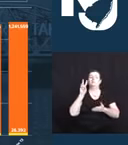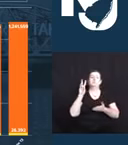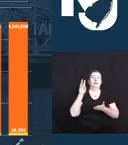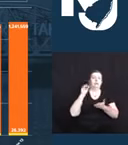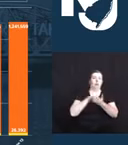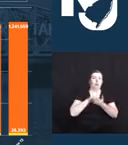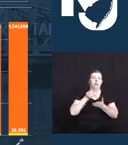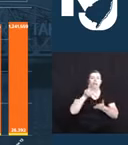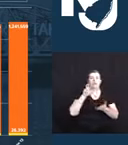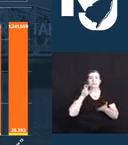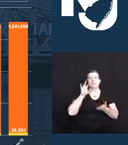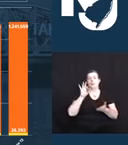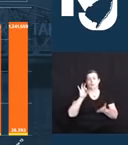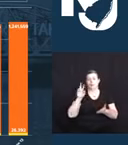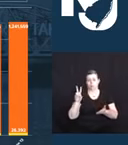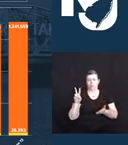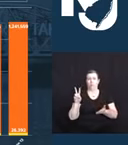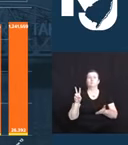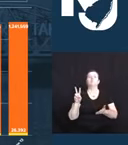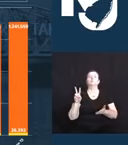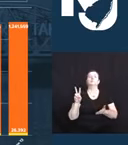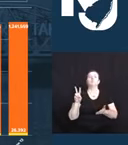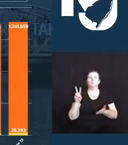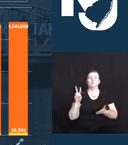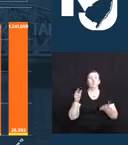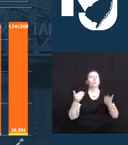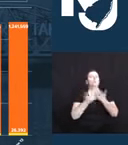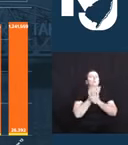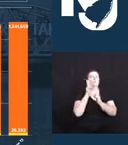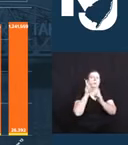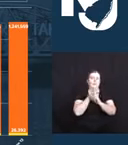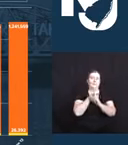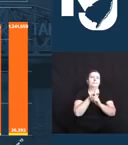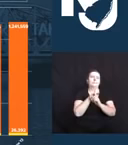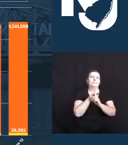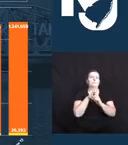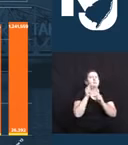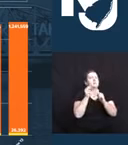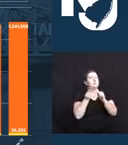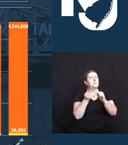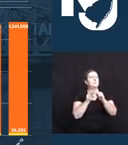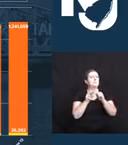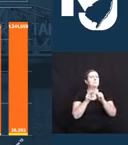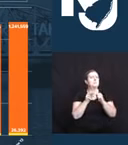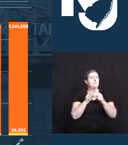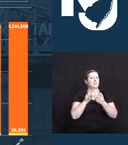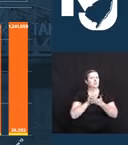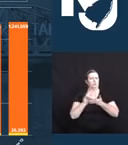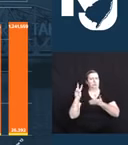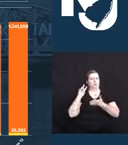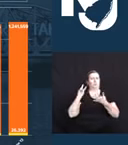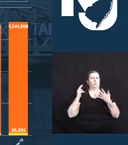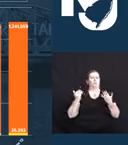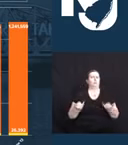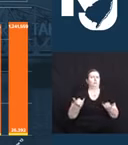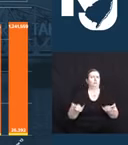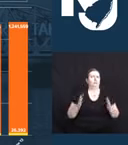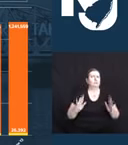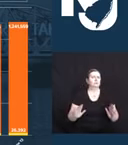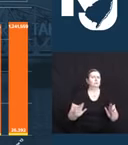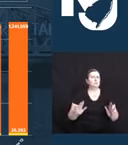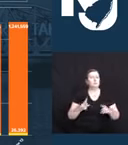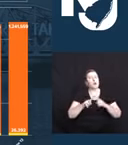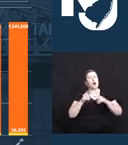26,392 initial unemployment claims were filed. This is a slight increase from 2 weeks ago, but still far below where we were